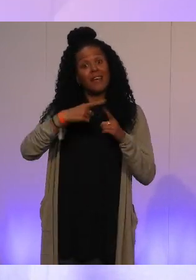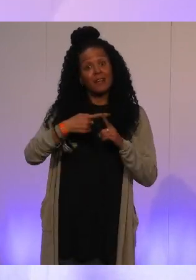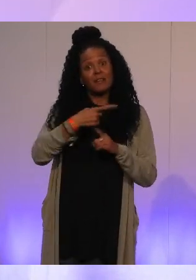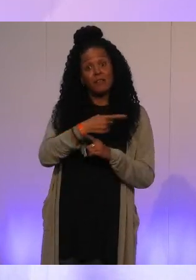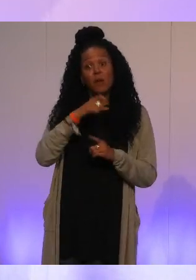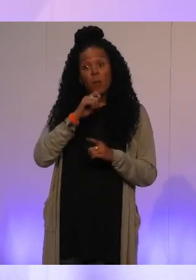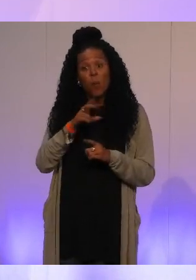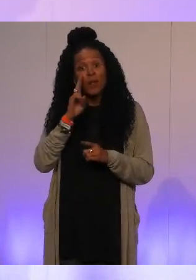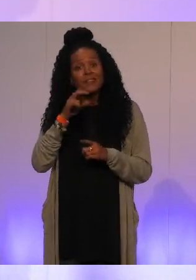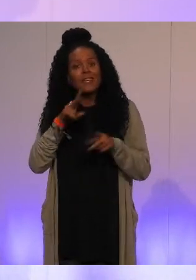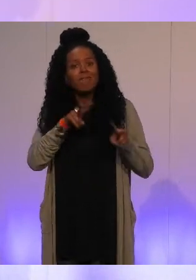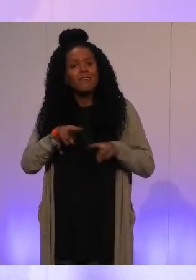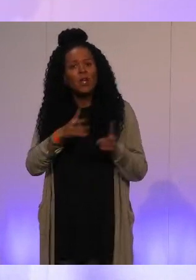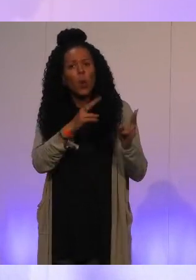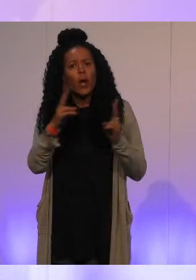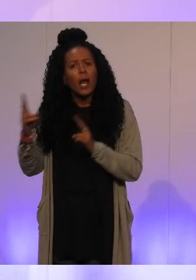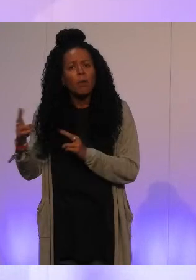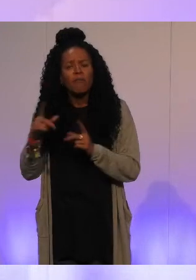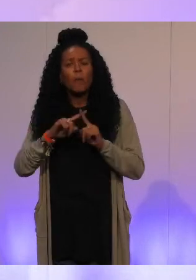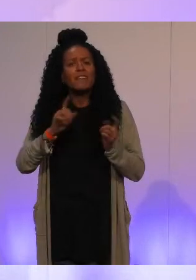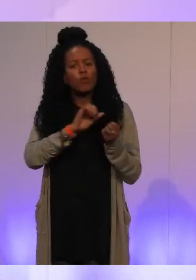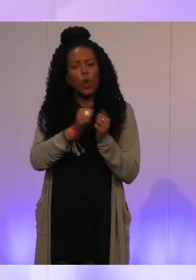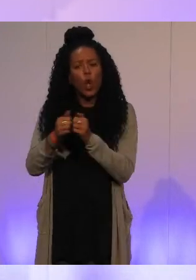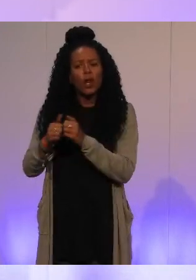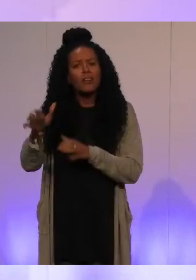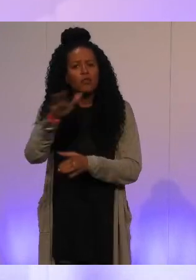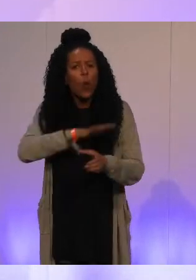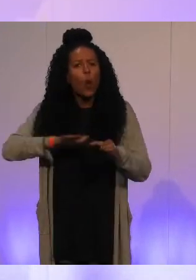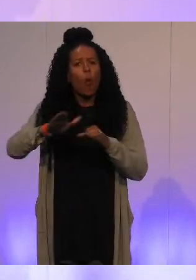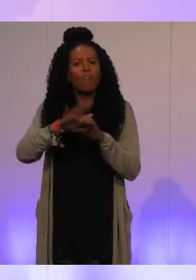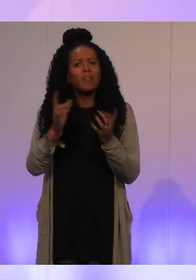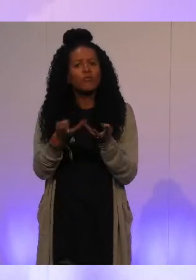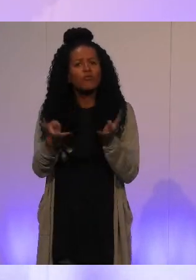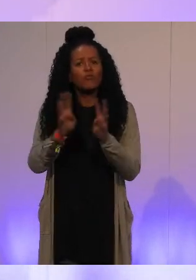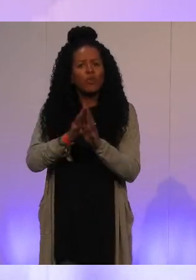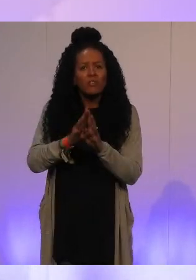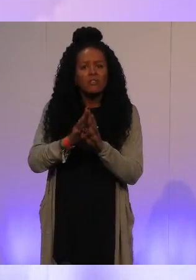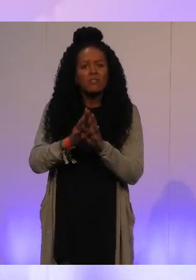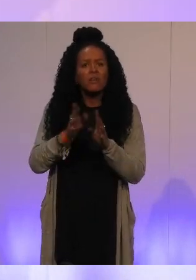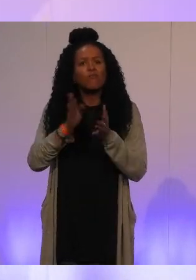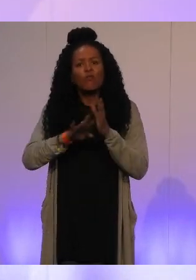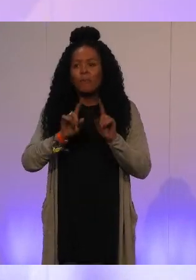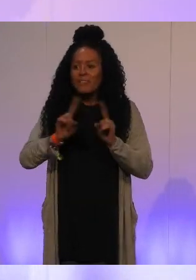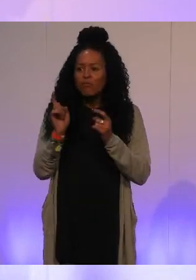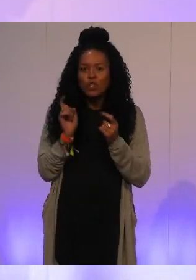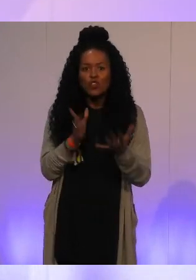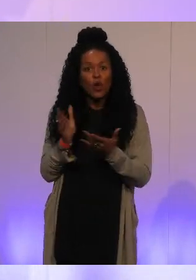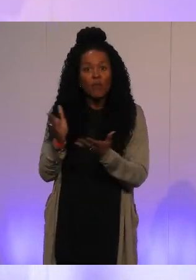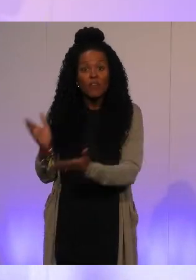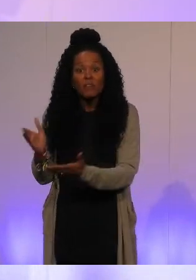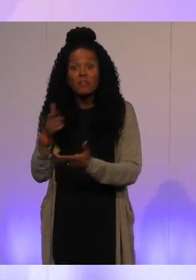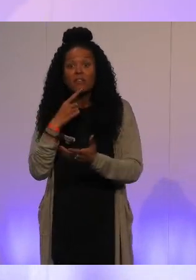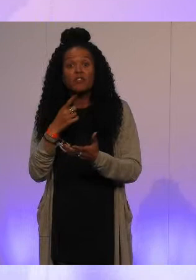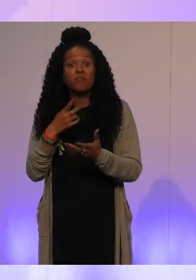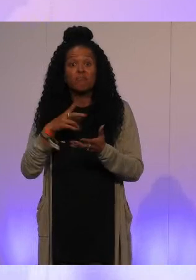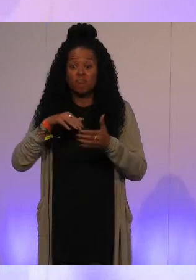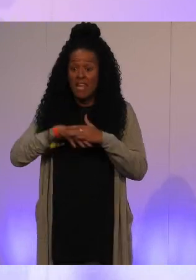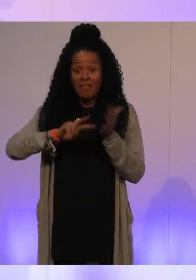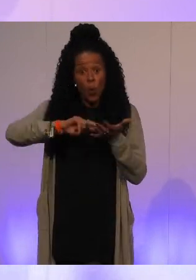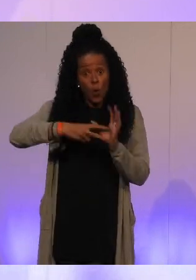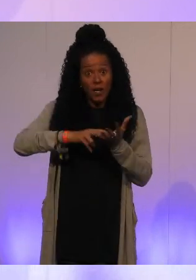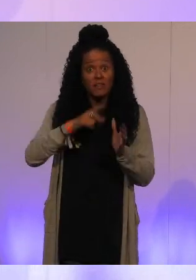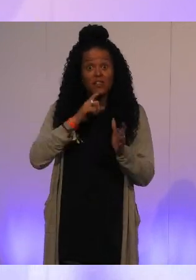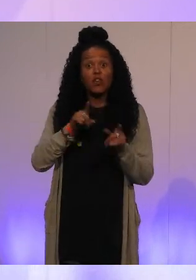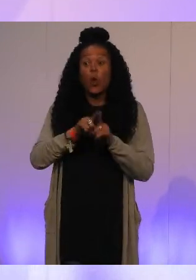you'll be seeing video clips of colleagues from across the Trust delivering services both in the organisation and